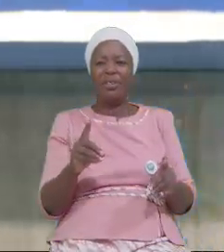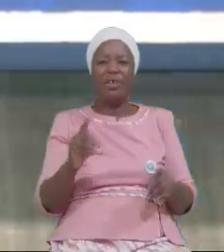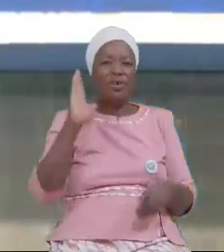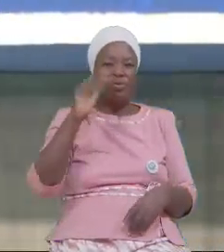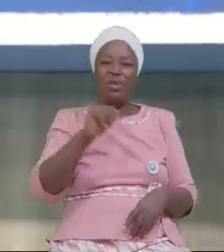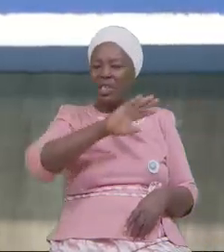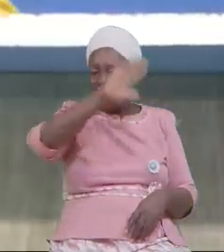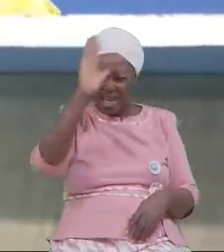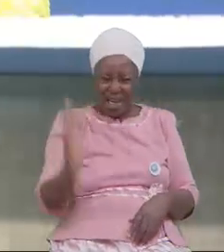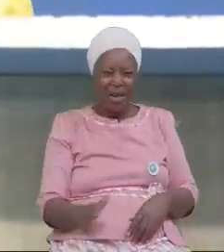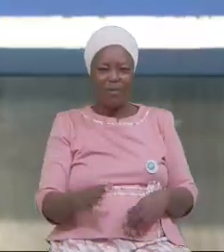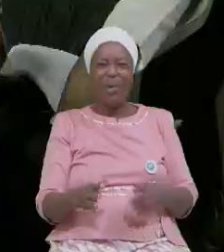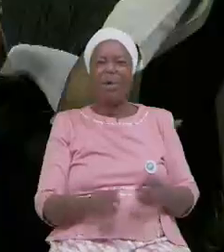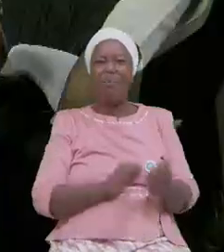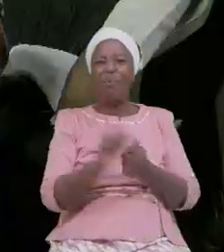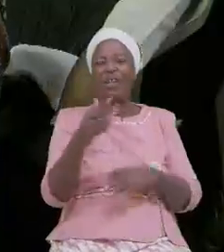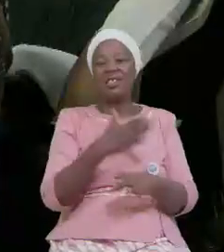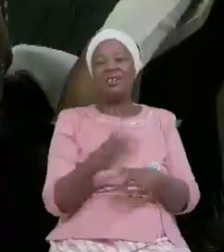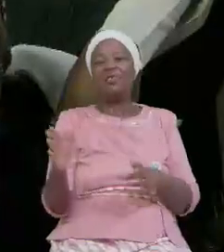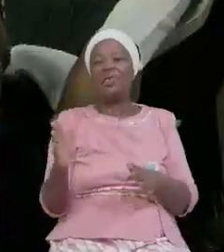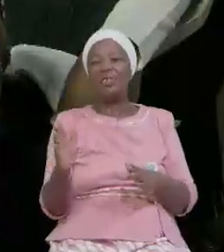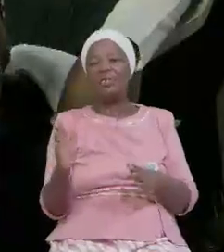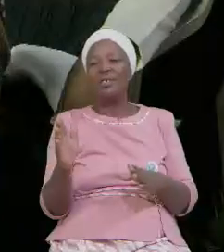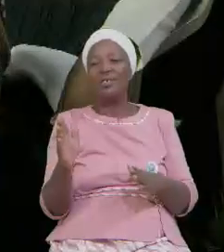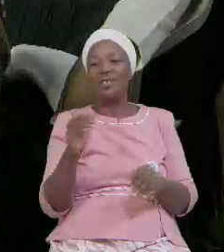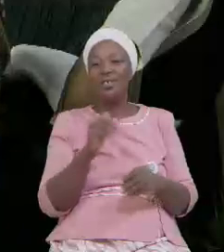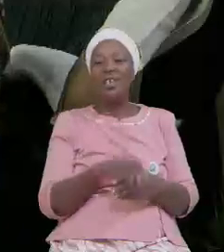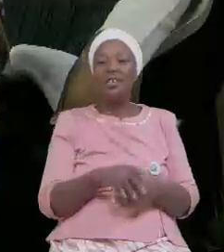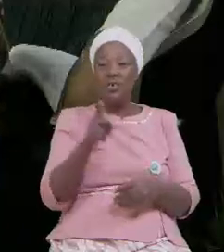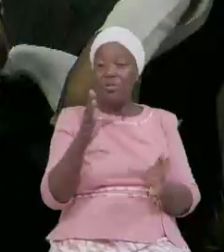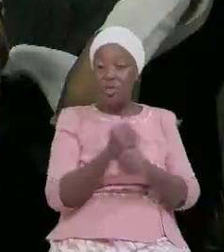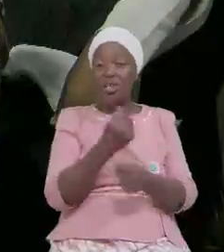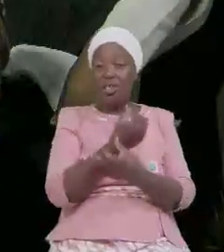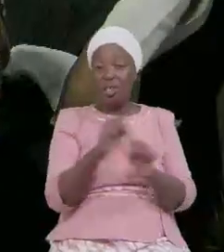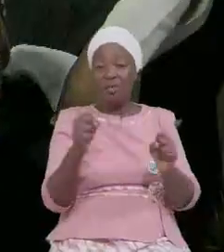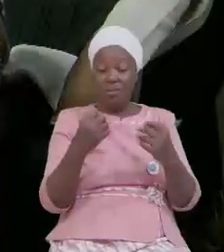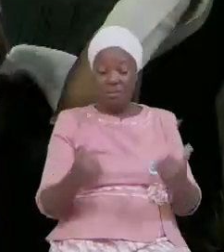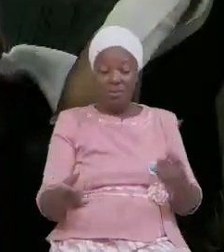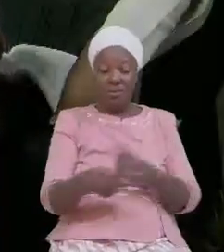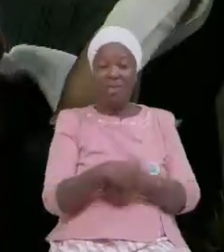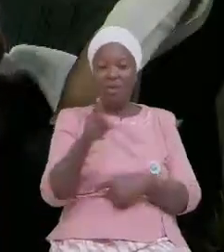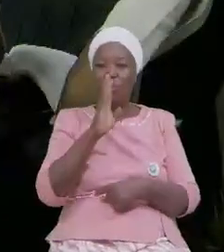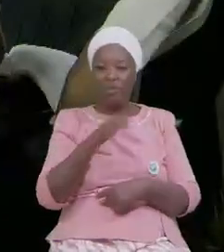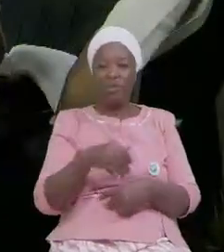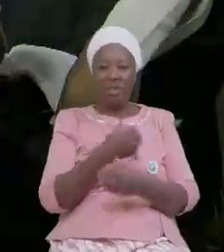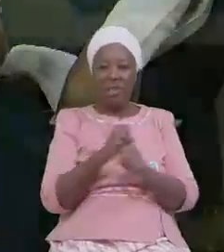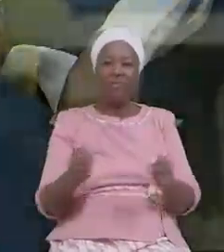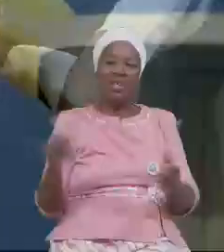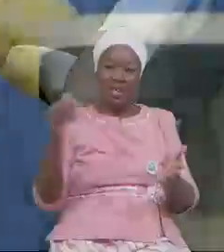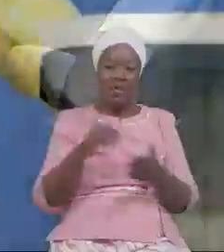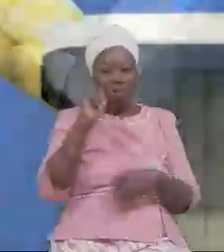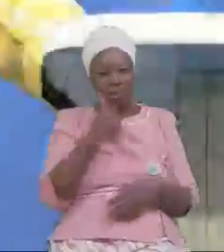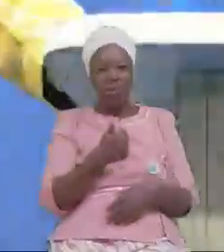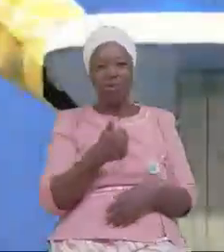never pass away. You get saved today, you'll still be saved tomorrow. You